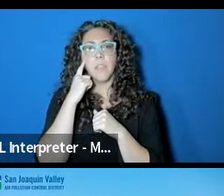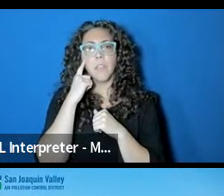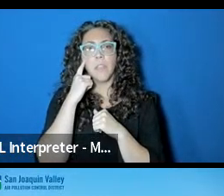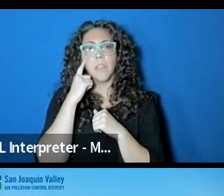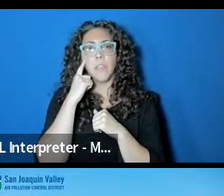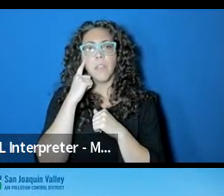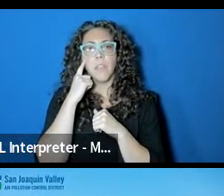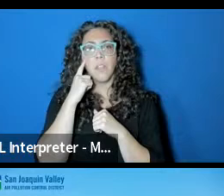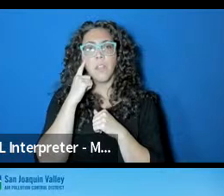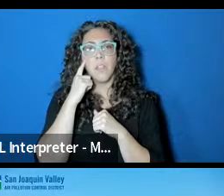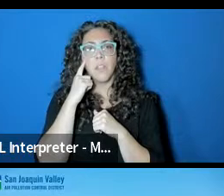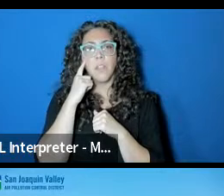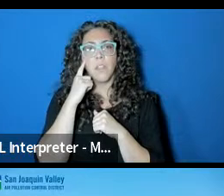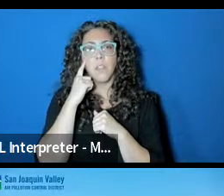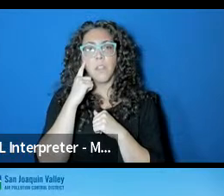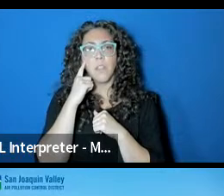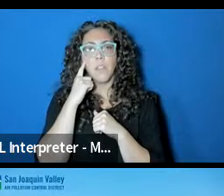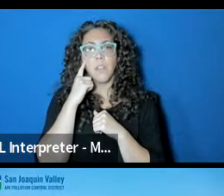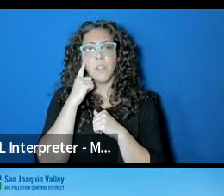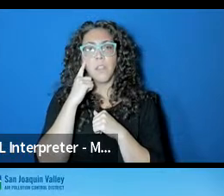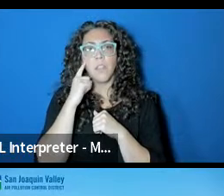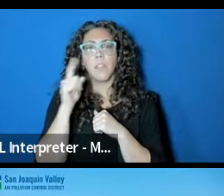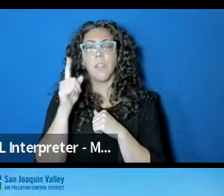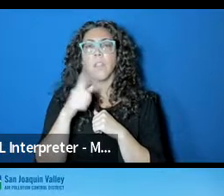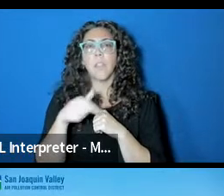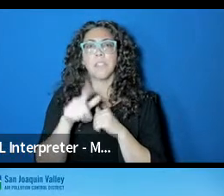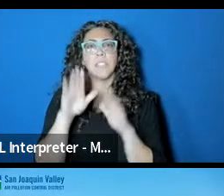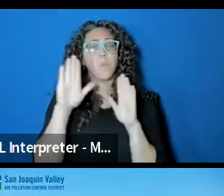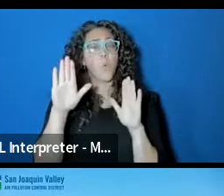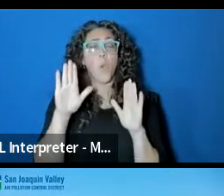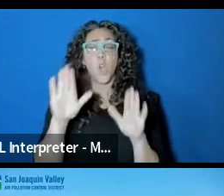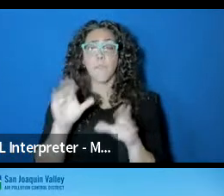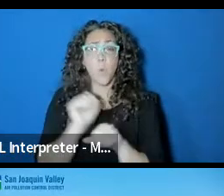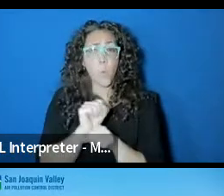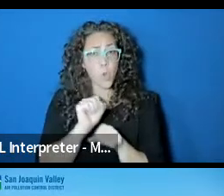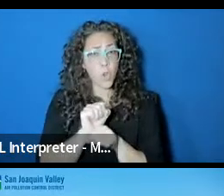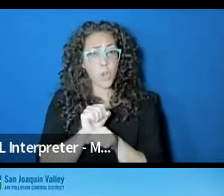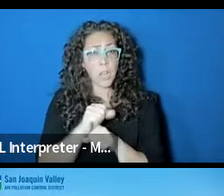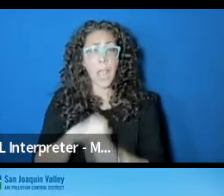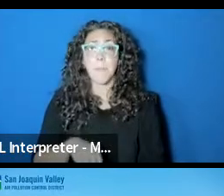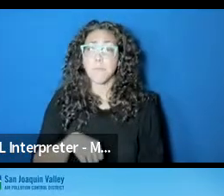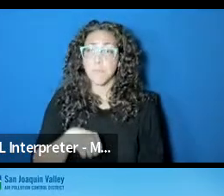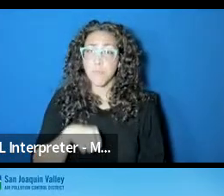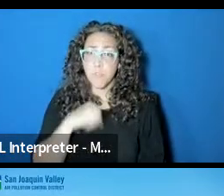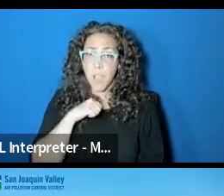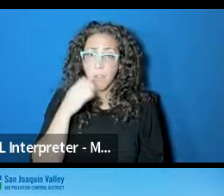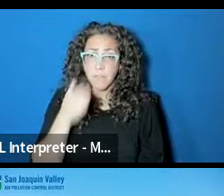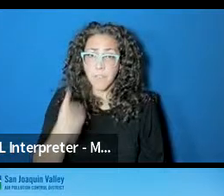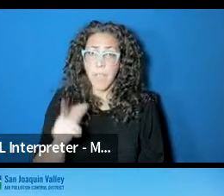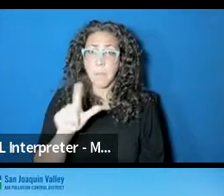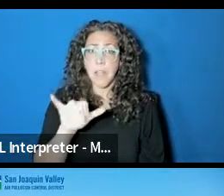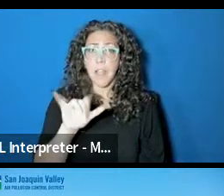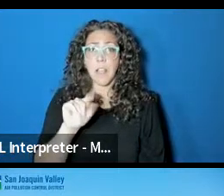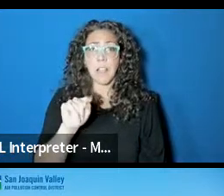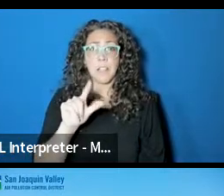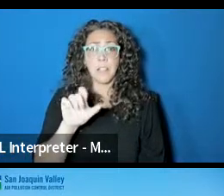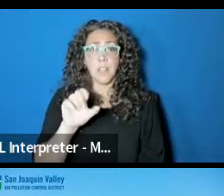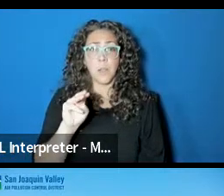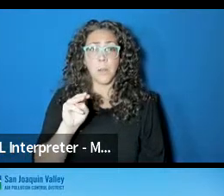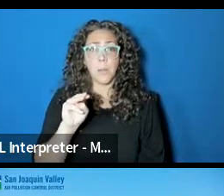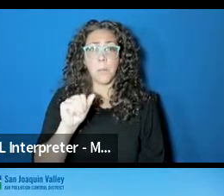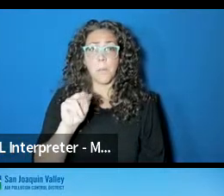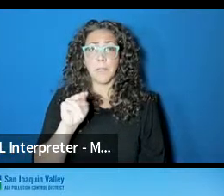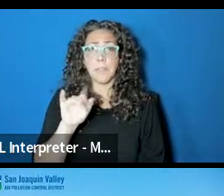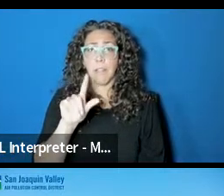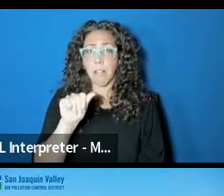wonderful work here. I'm so proud of them. Little Manila Rising, everyone who's